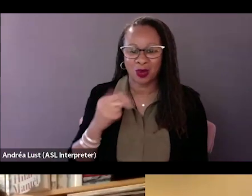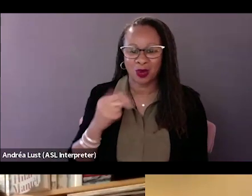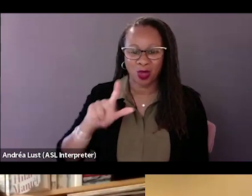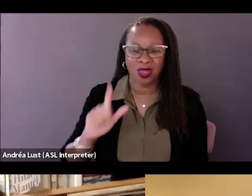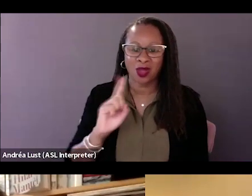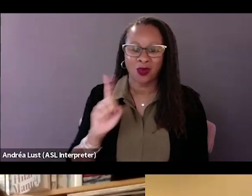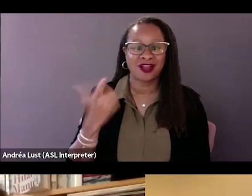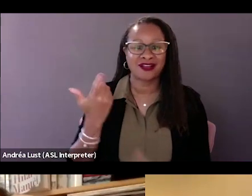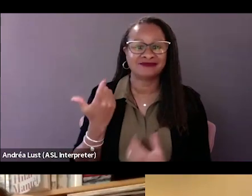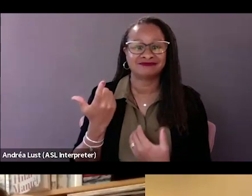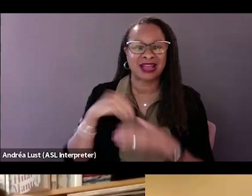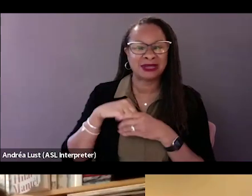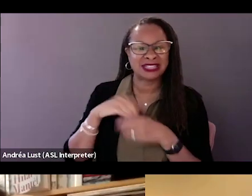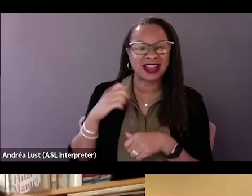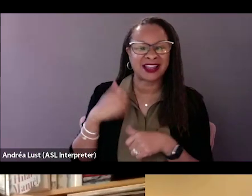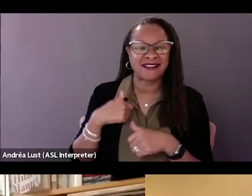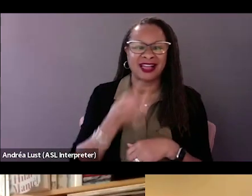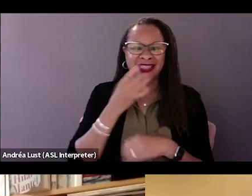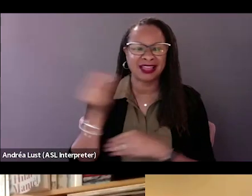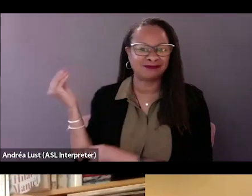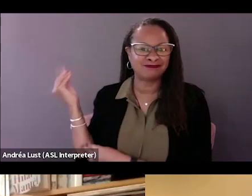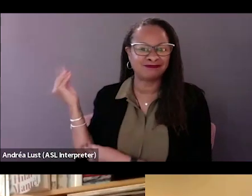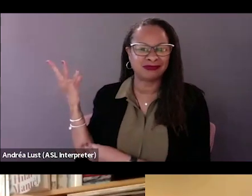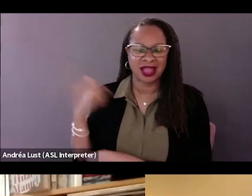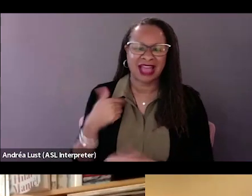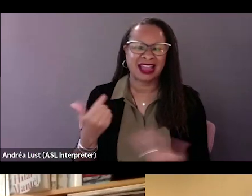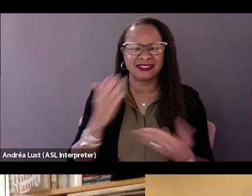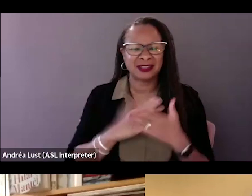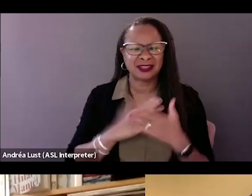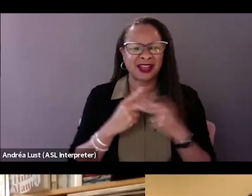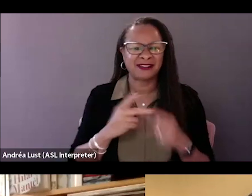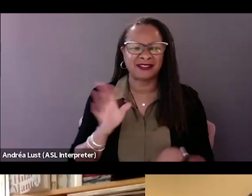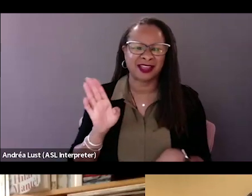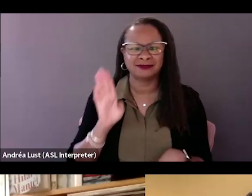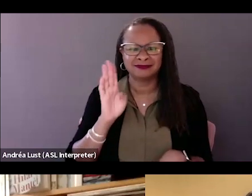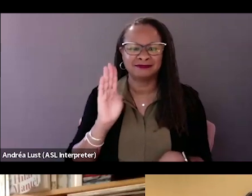a lamp behind me, and I am wearing, I think, some sort of a beige shirt.